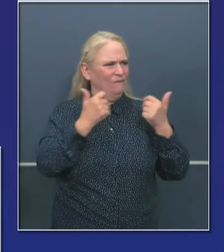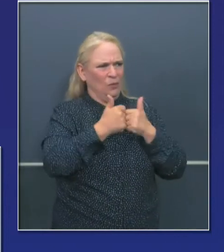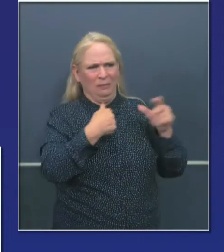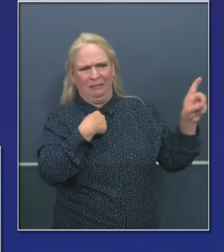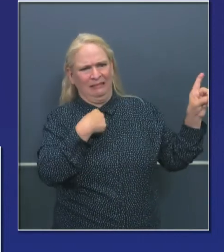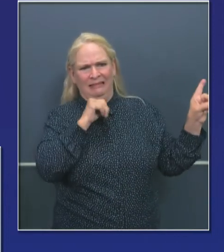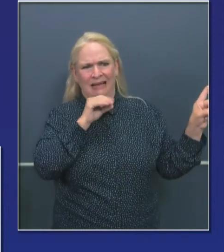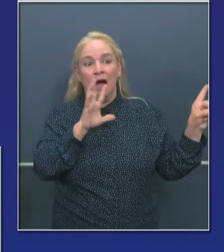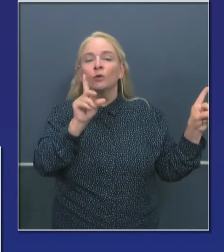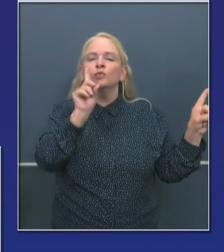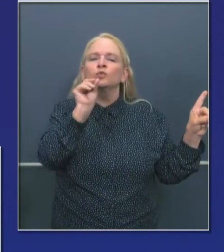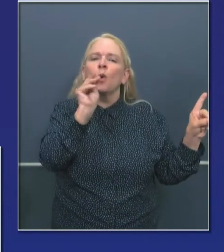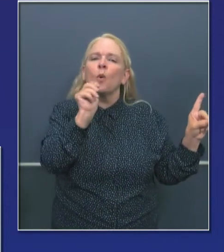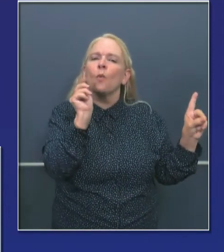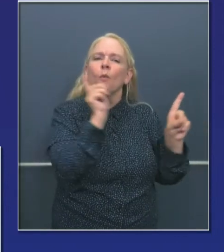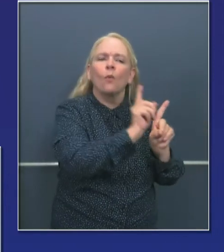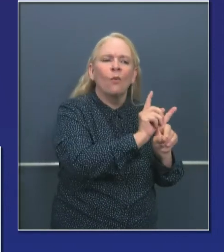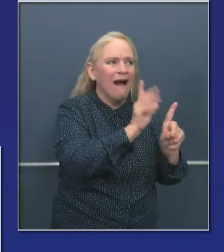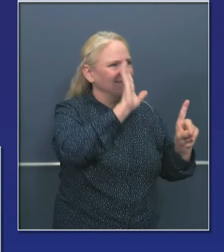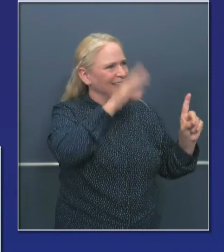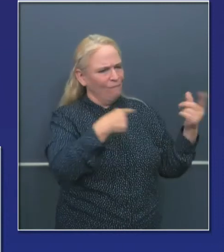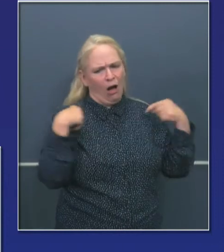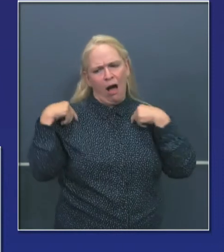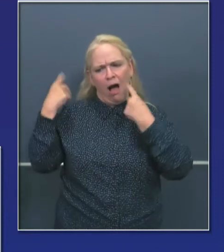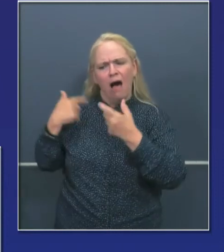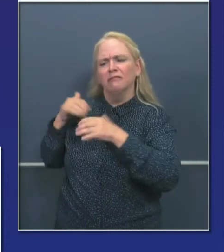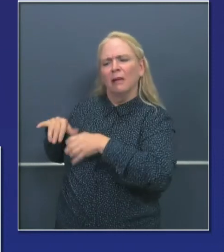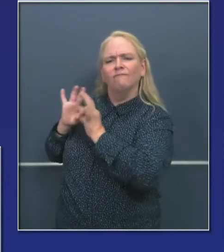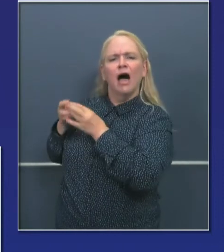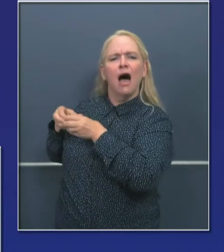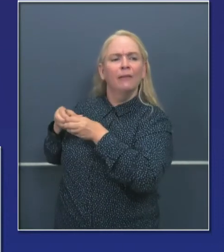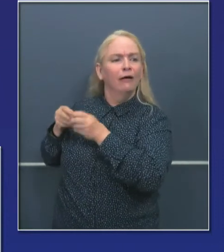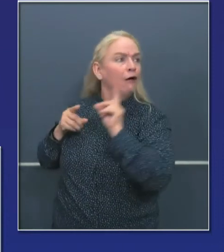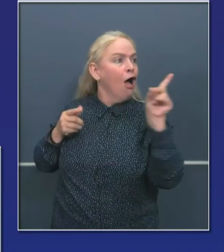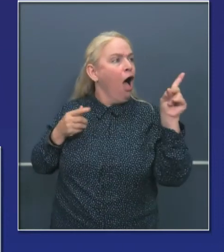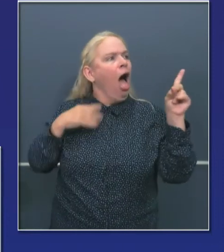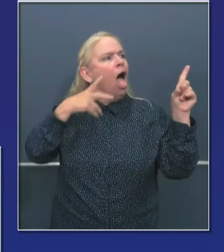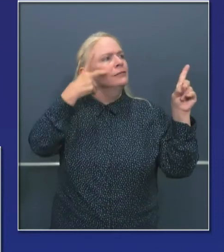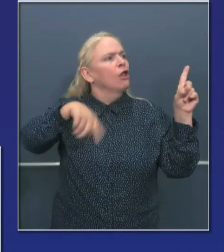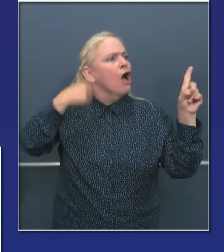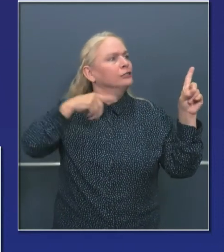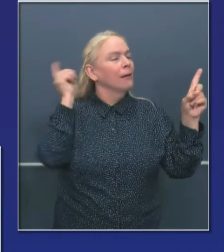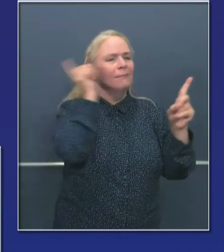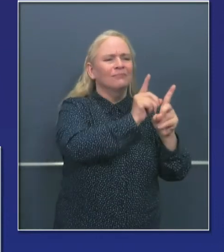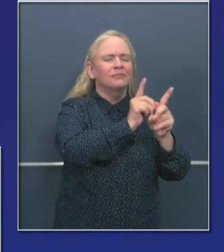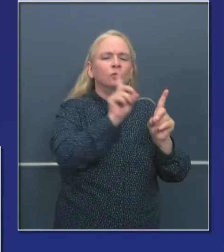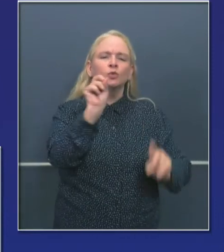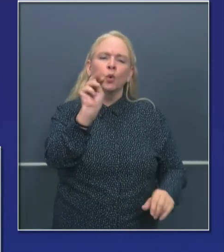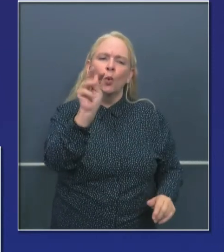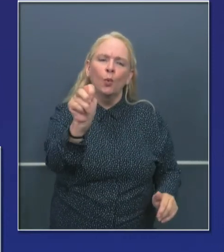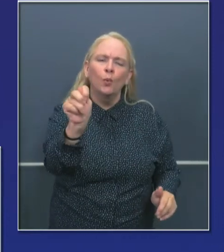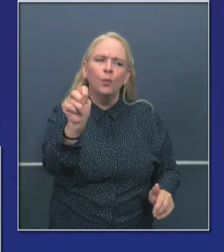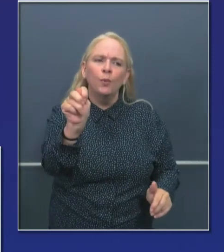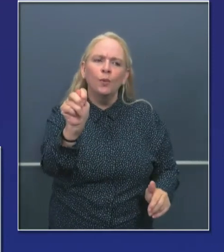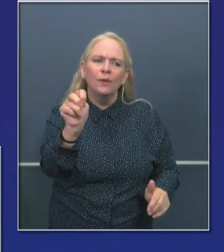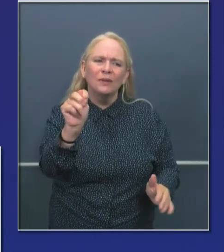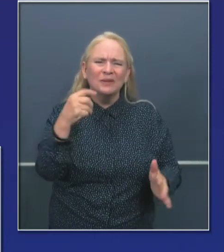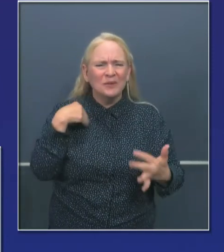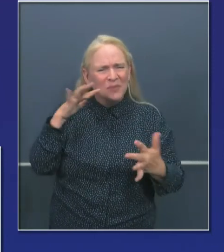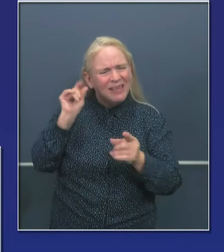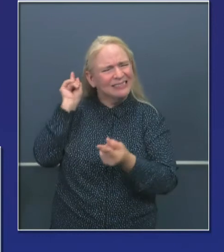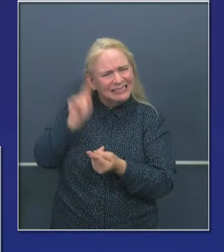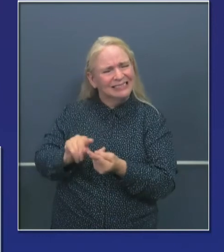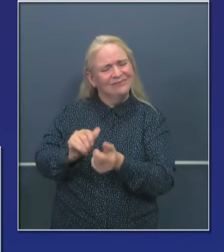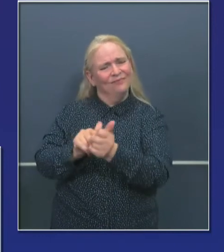contact and mix with them, increasing the likelihood of the spread of this virus. We're trying to mitigate that. And this 4th of July weekend is one of the